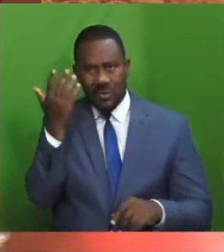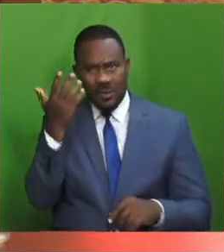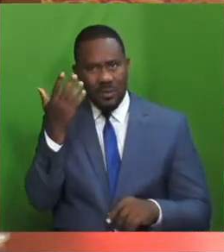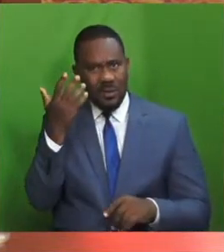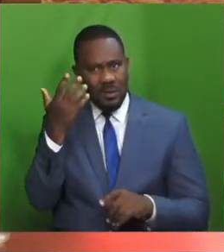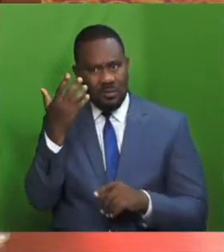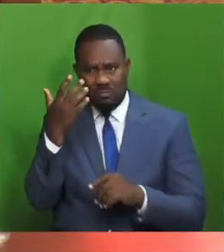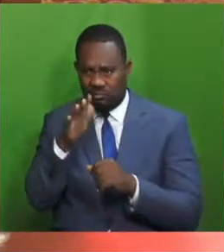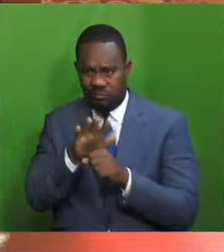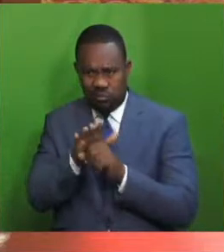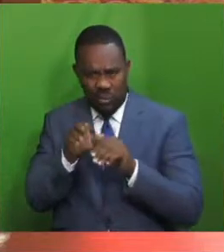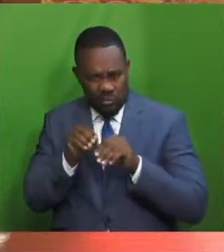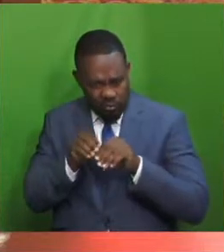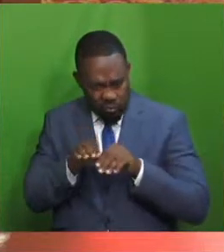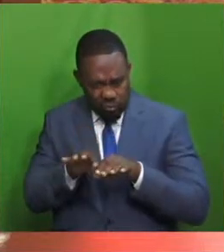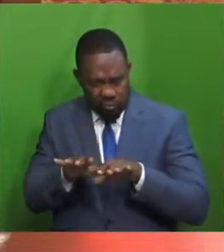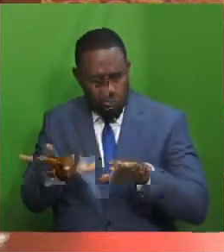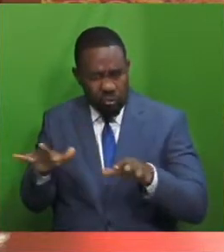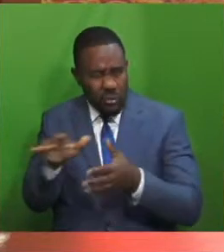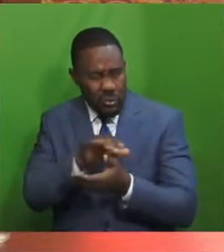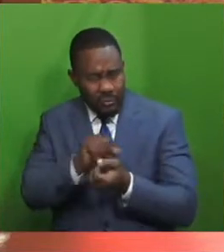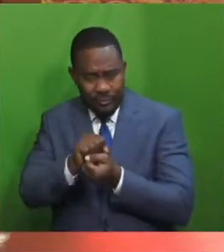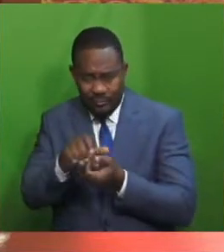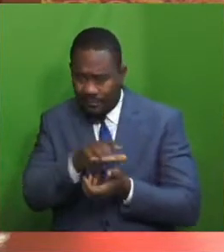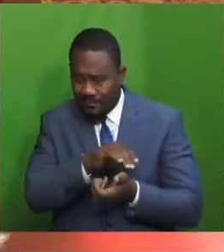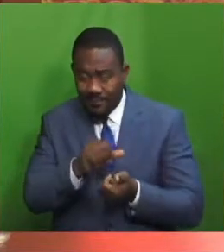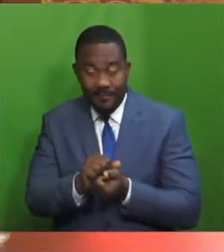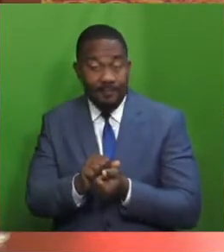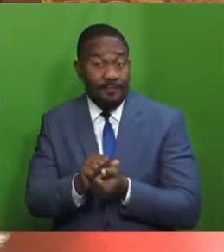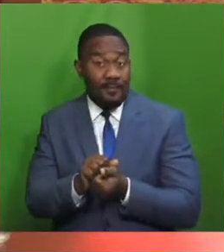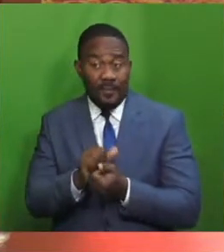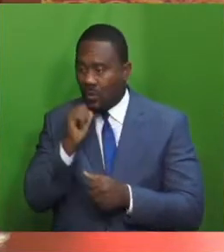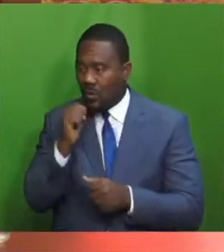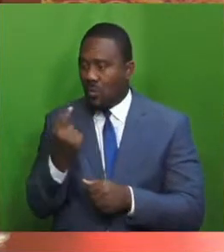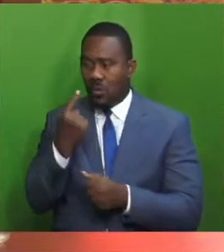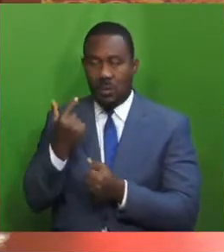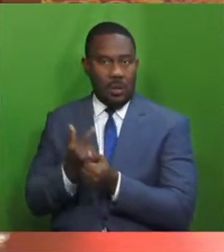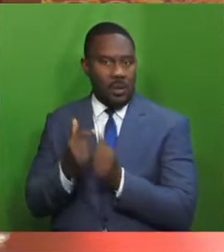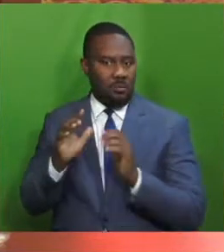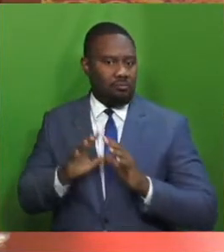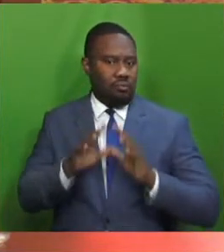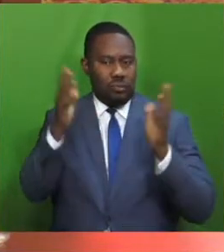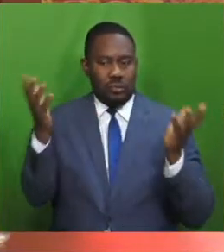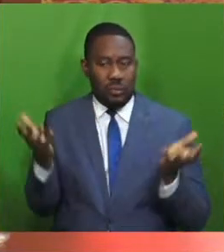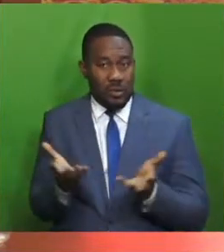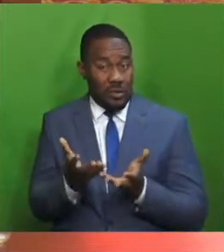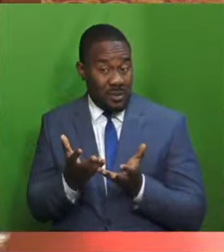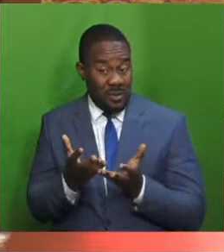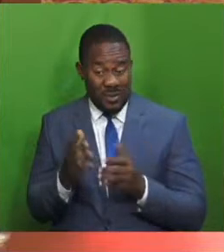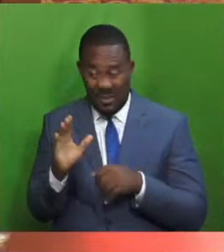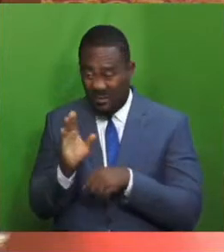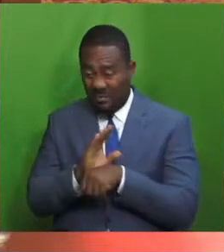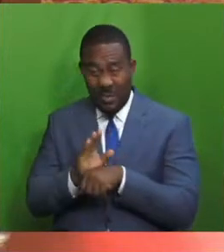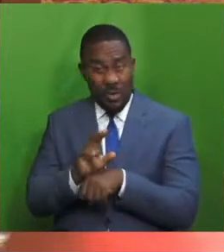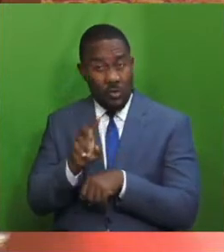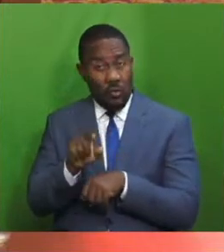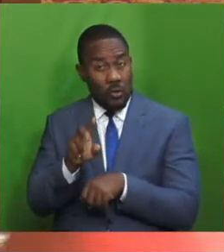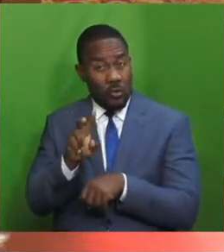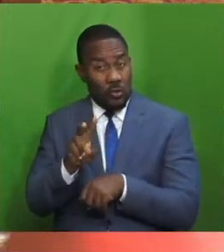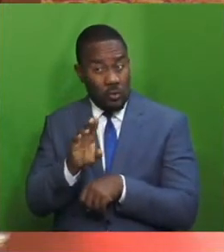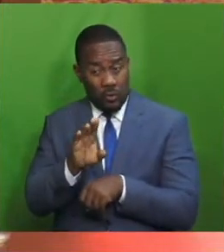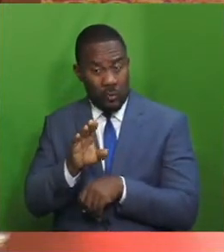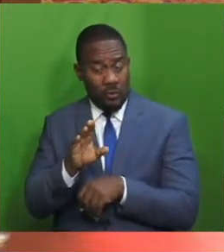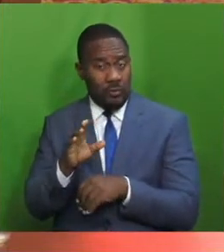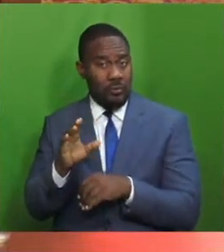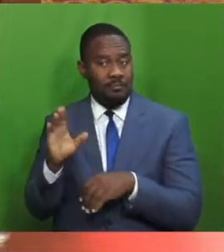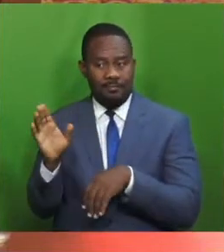extremely devastating on the people of the world. Businesses and the world economy, with 2.2 billion jobs having been